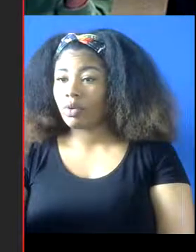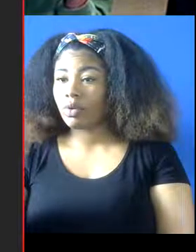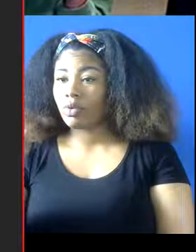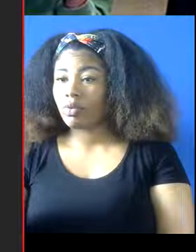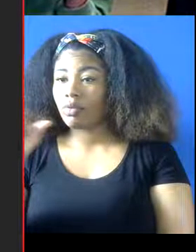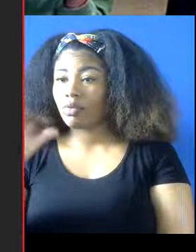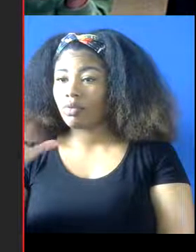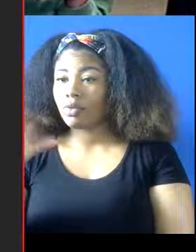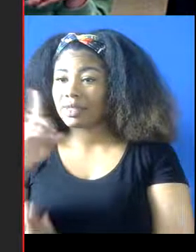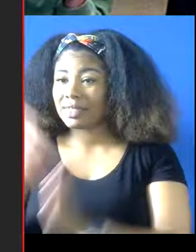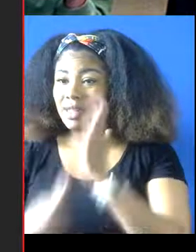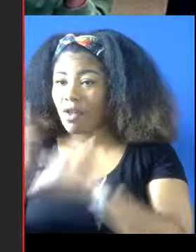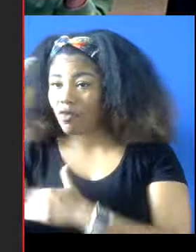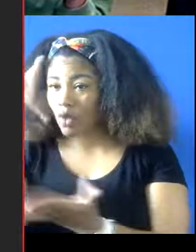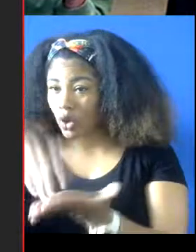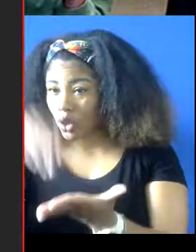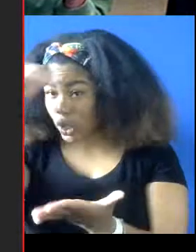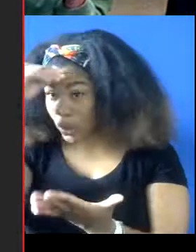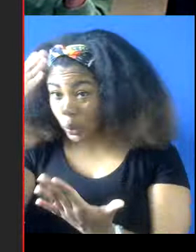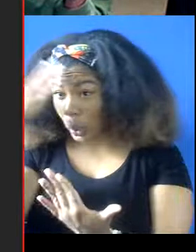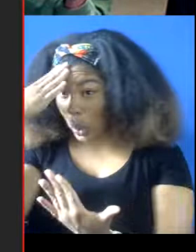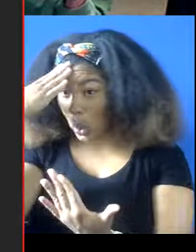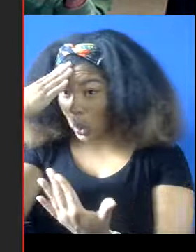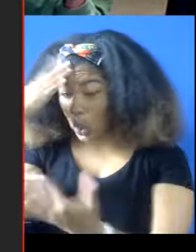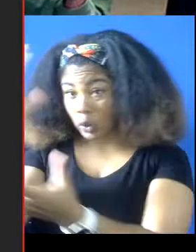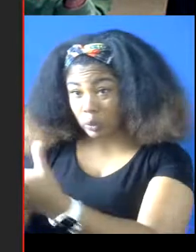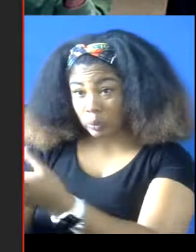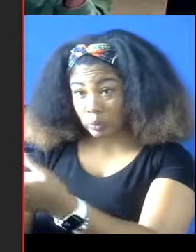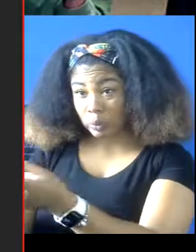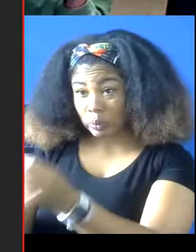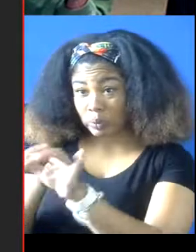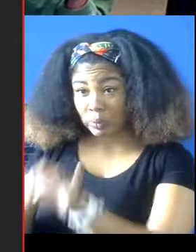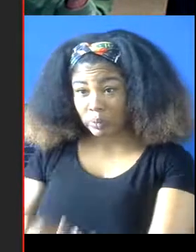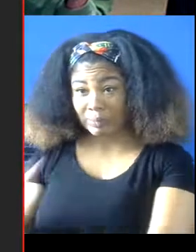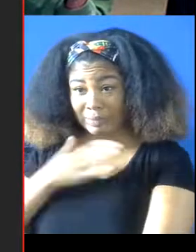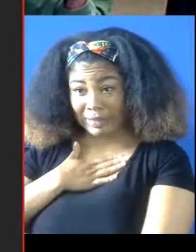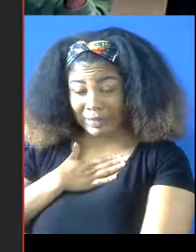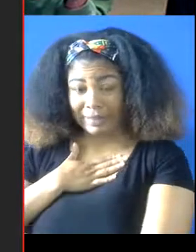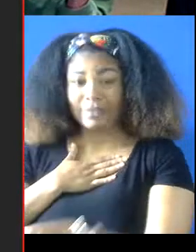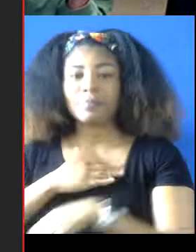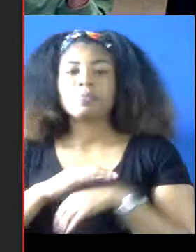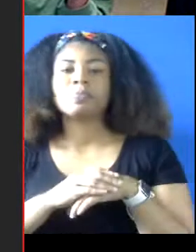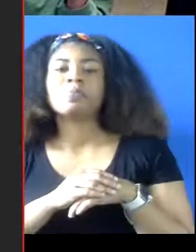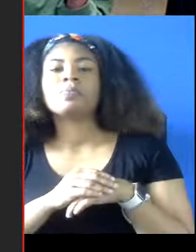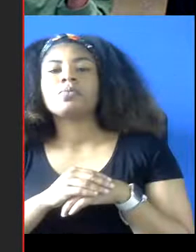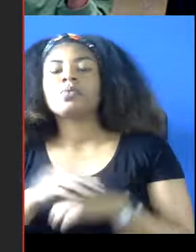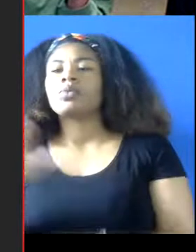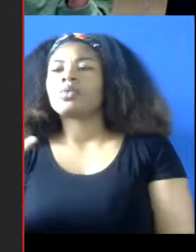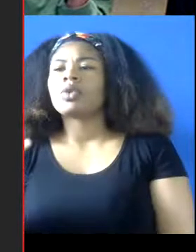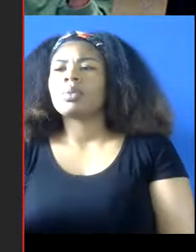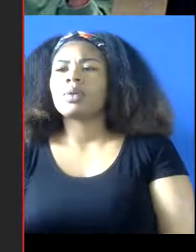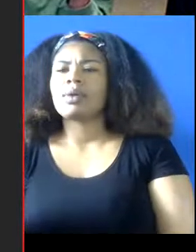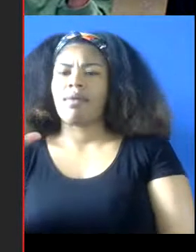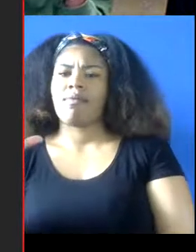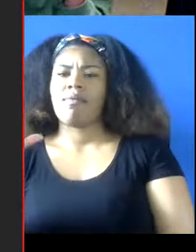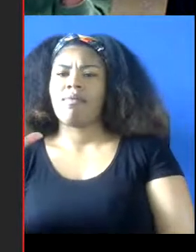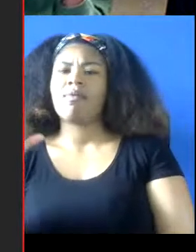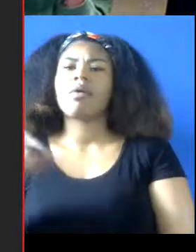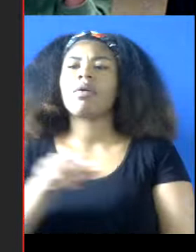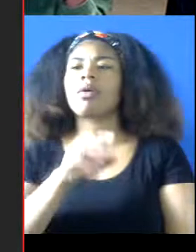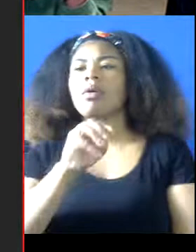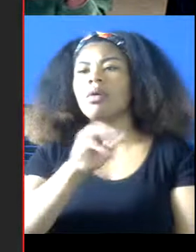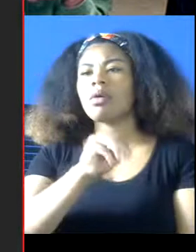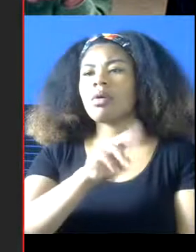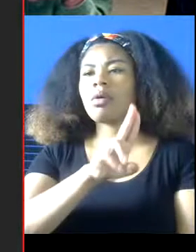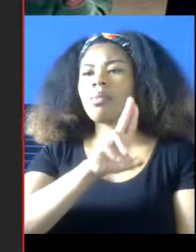So how does UDL play a role in multimodal lesson design? So UDL really came out of the